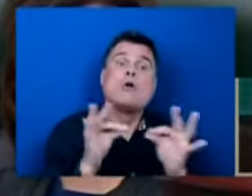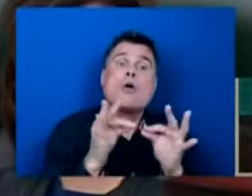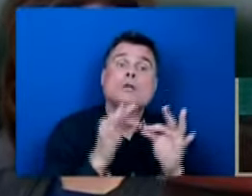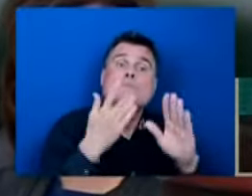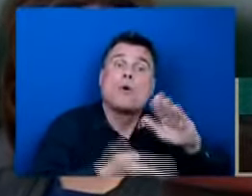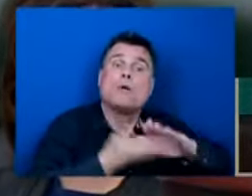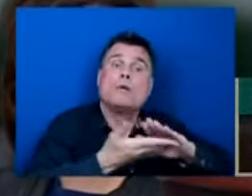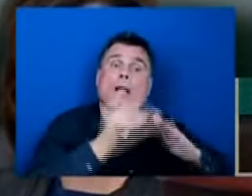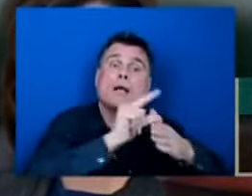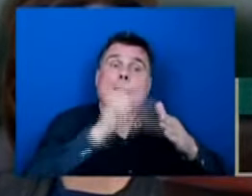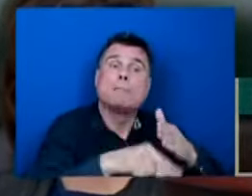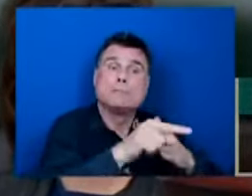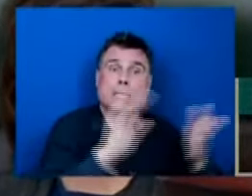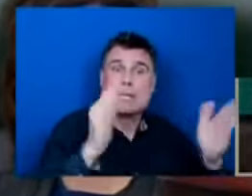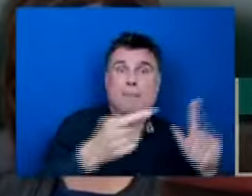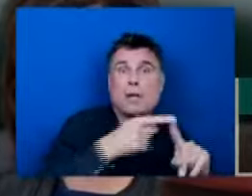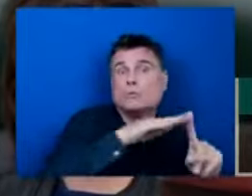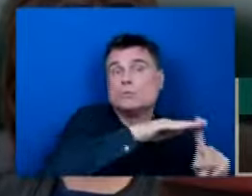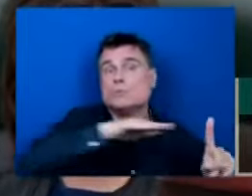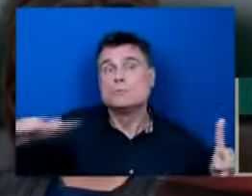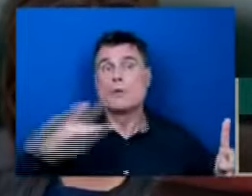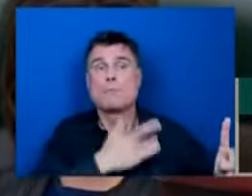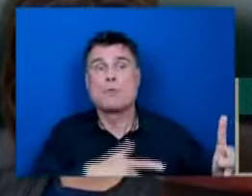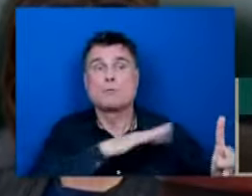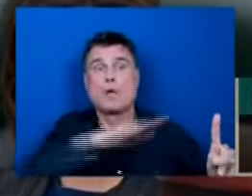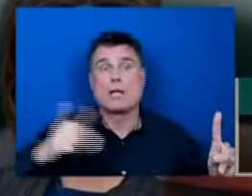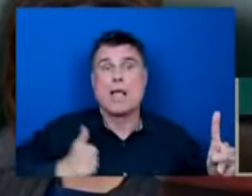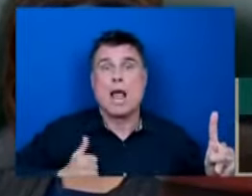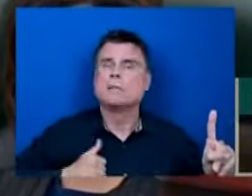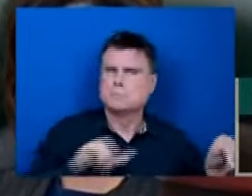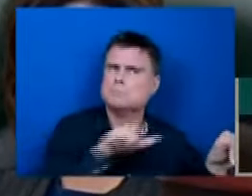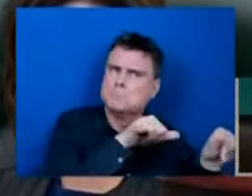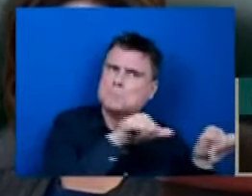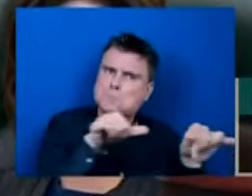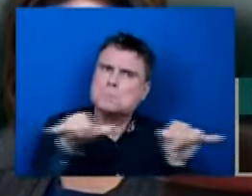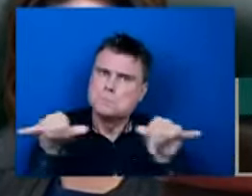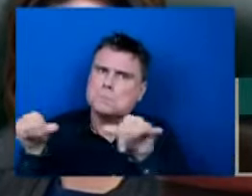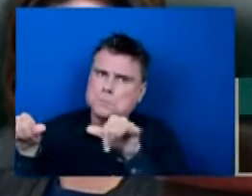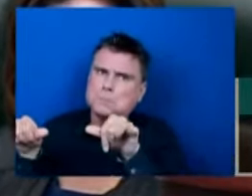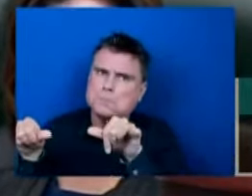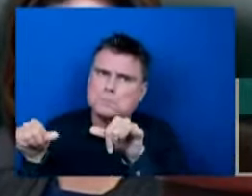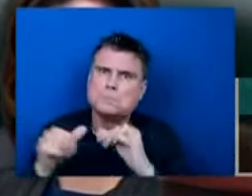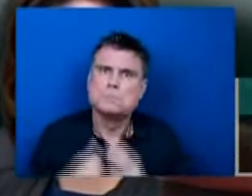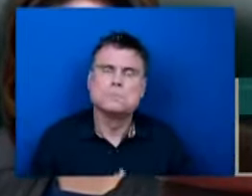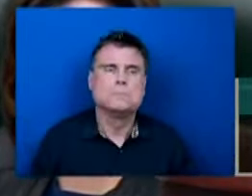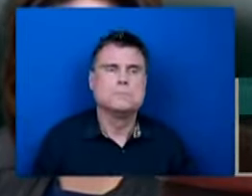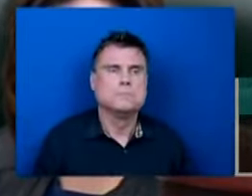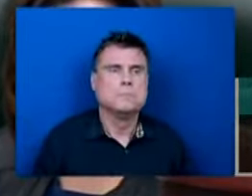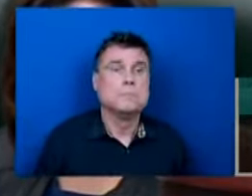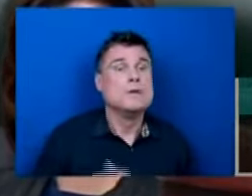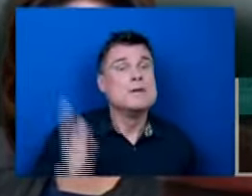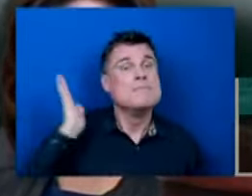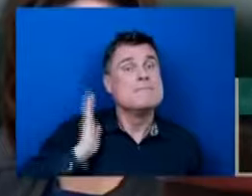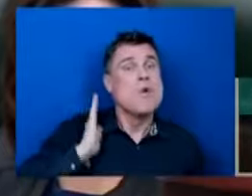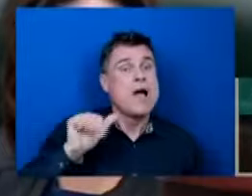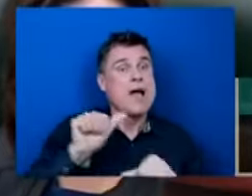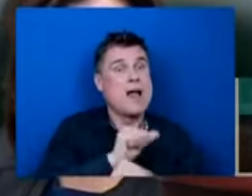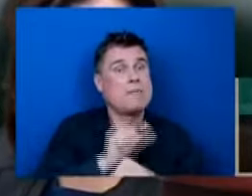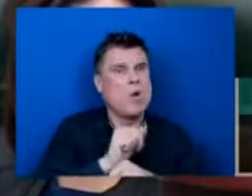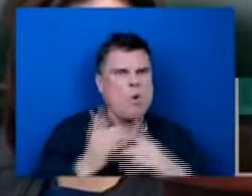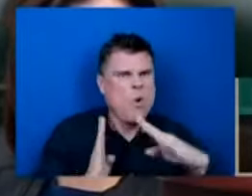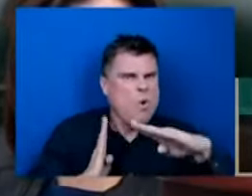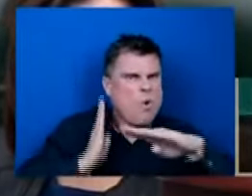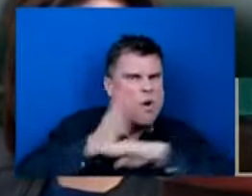provinces. We're no longer an expensive outlier, and that is tremendous news for our province and the sustainability of